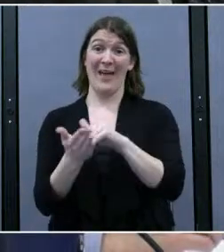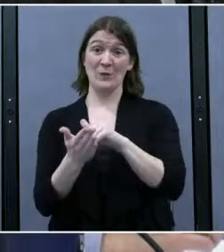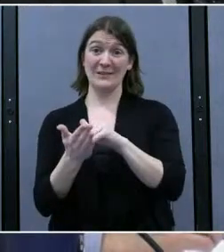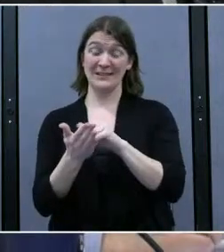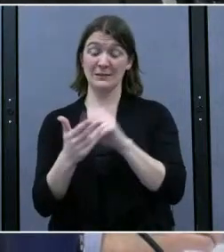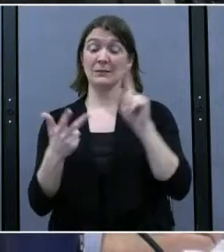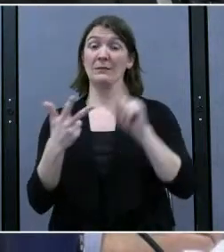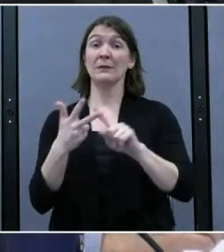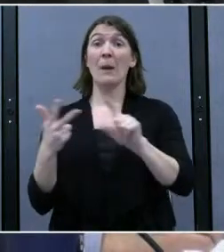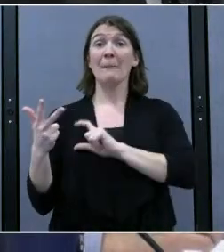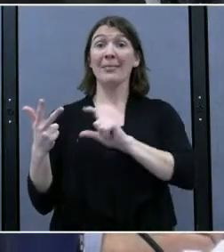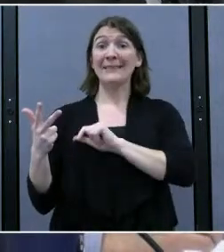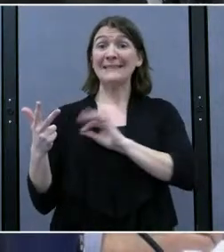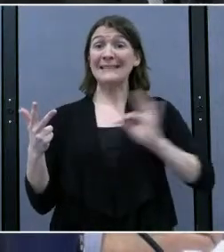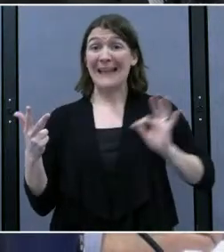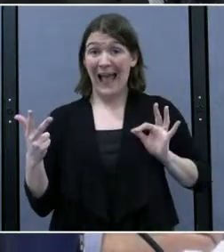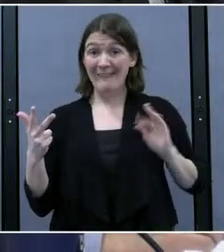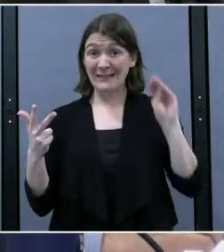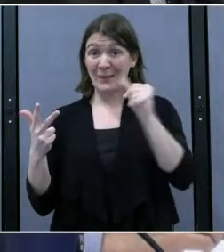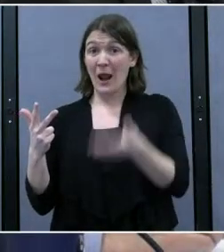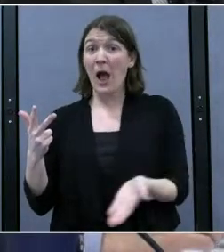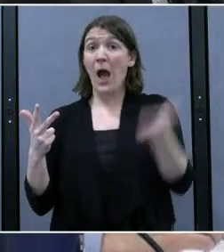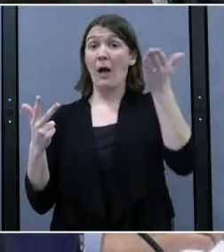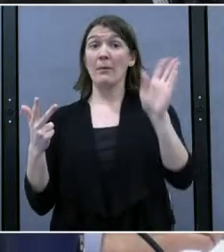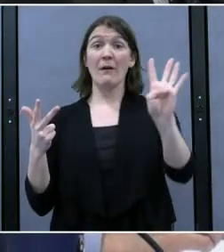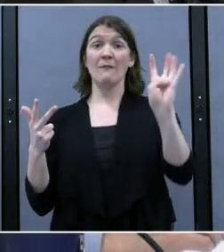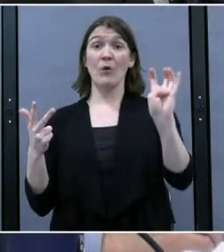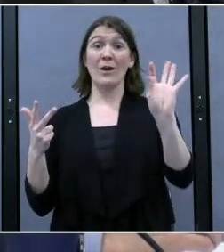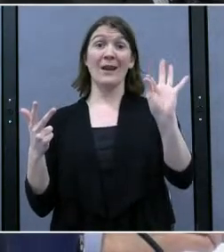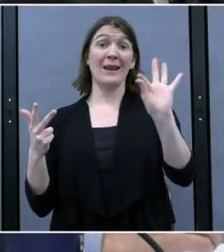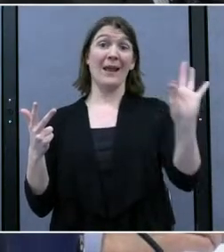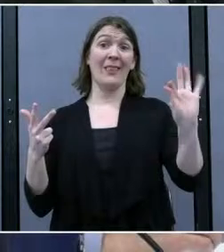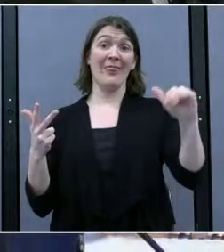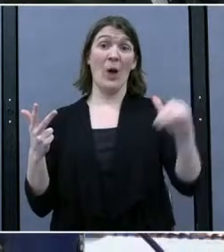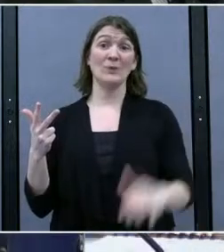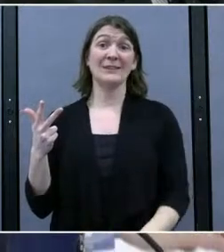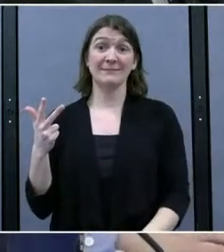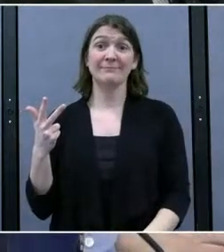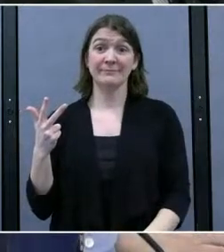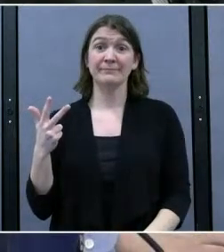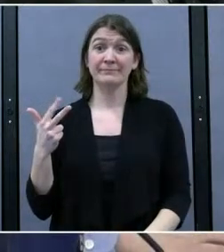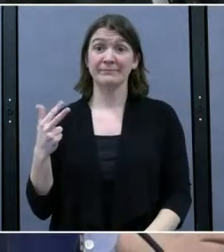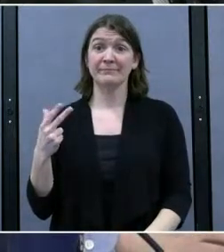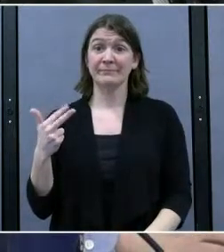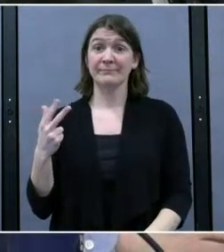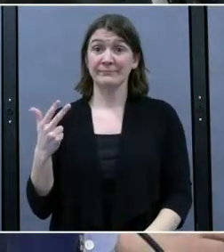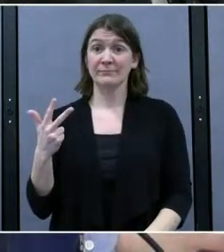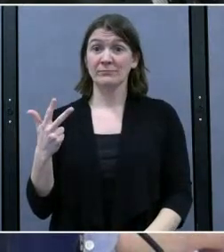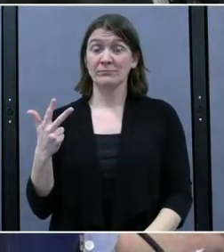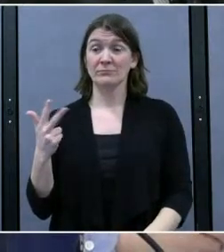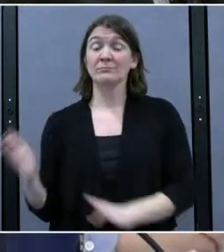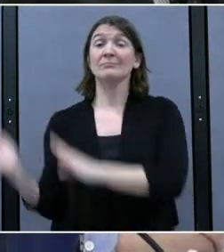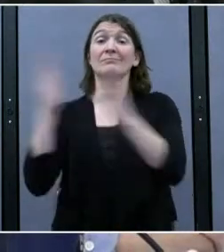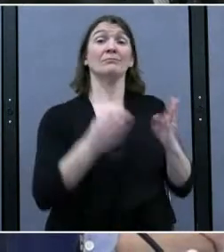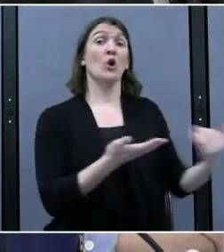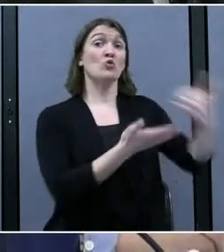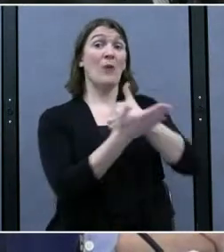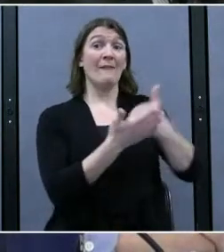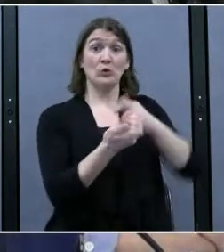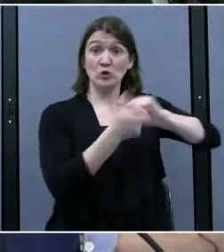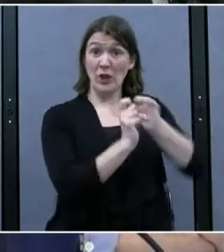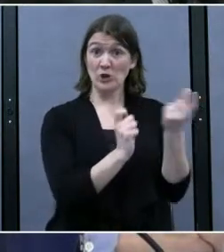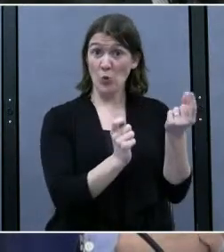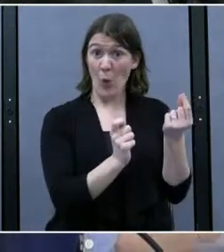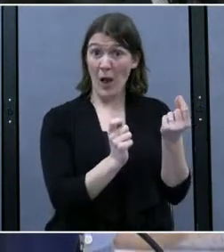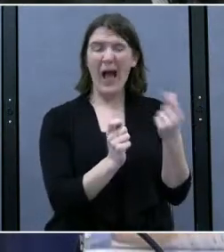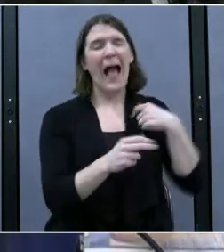$514,000. Police staffing expenditures are up by $499,000. Notable changes in revenue, well, I